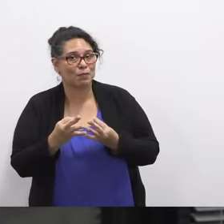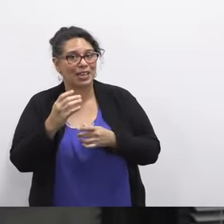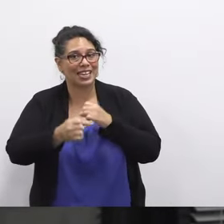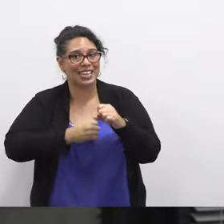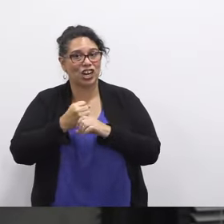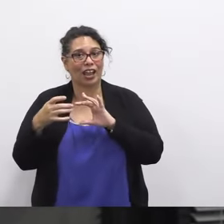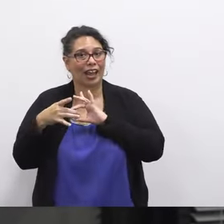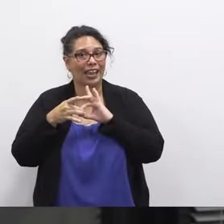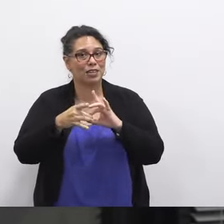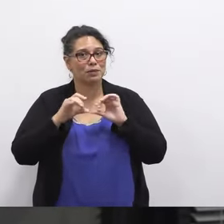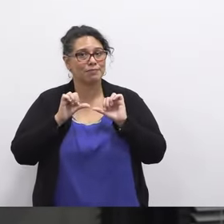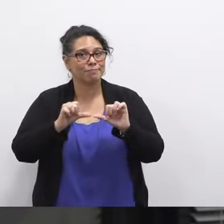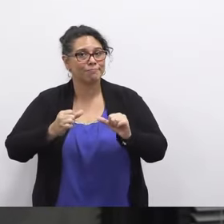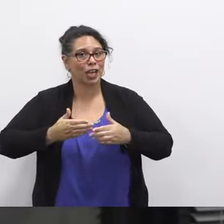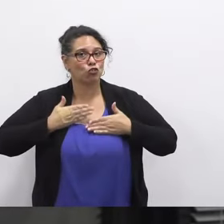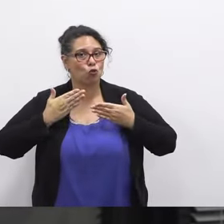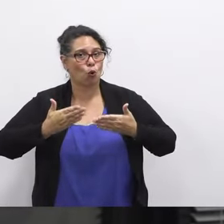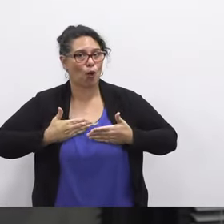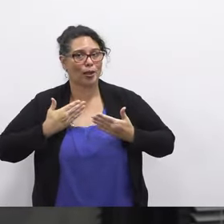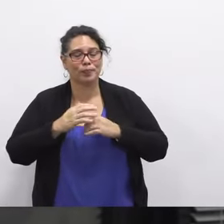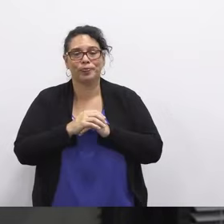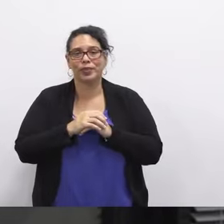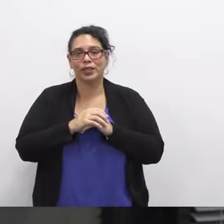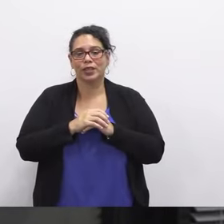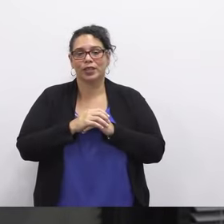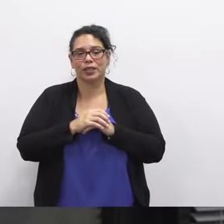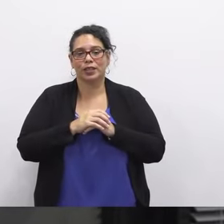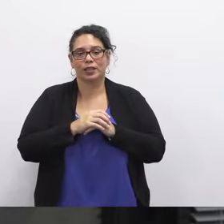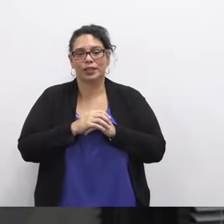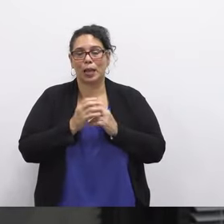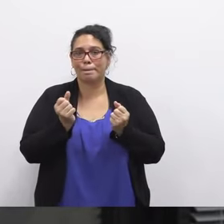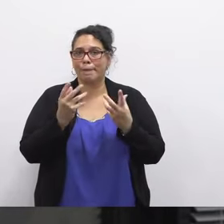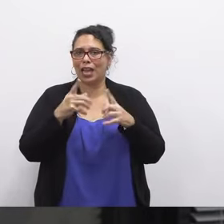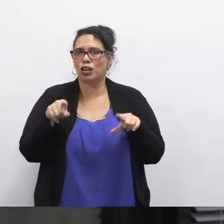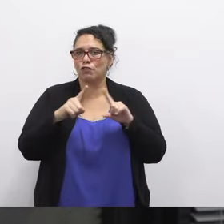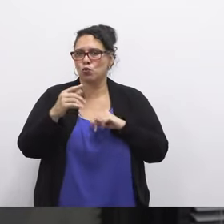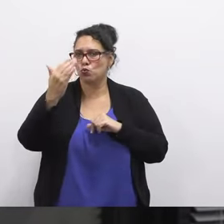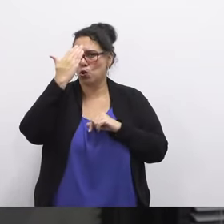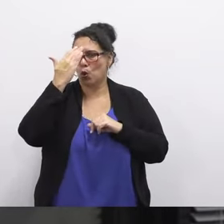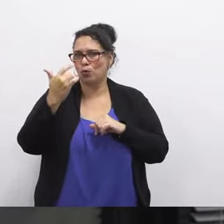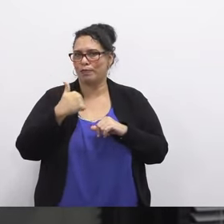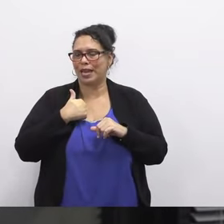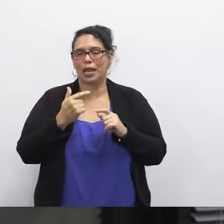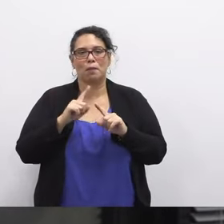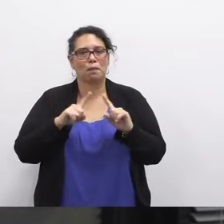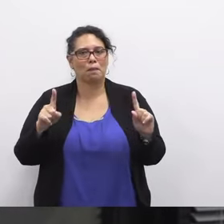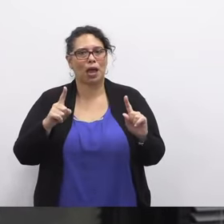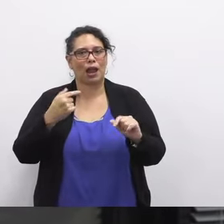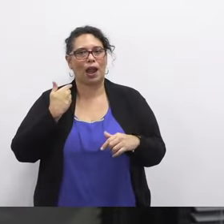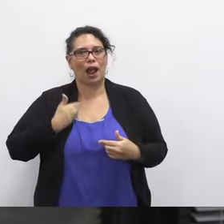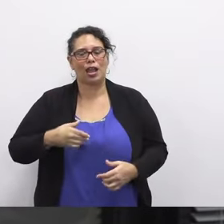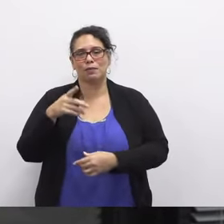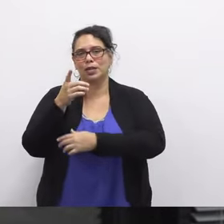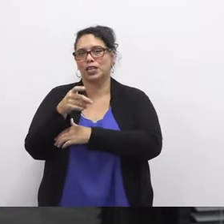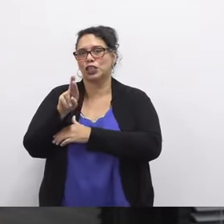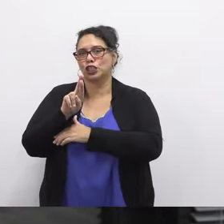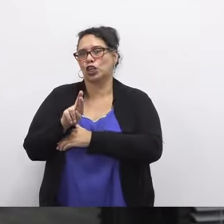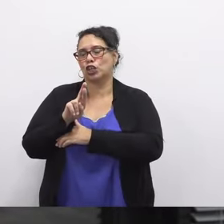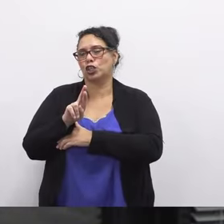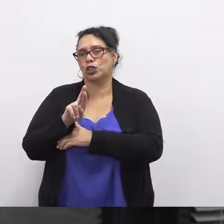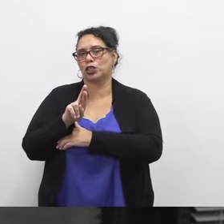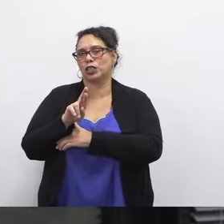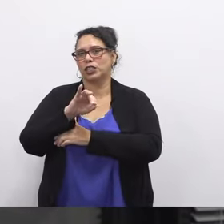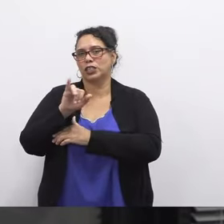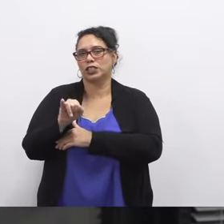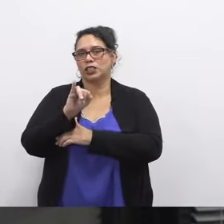and sustained joy. So many of you know me, but for the parents watching this meeting, I am Dr. Kim Tabari, a parent of